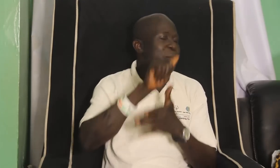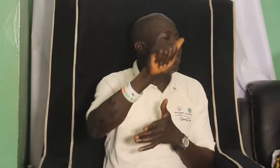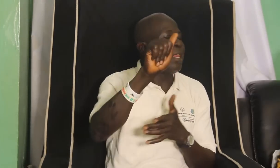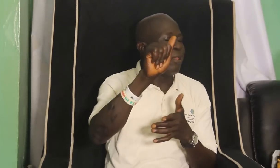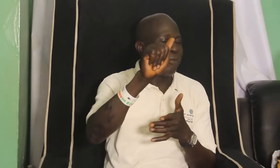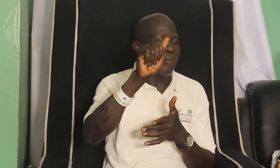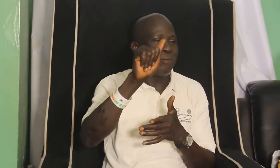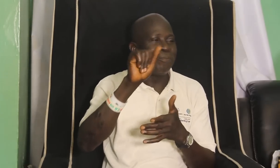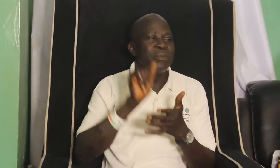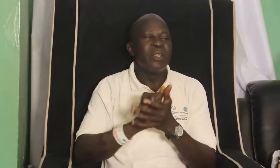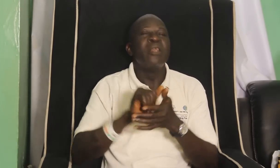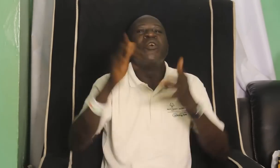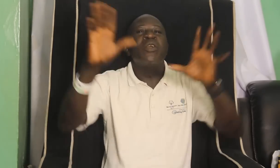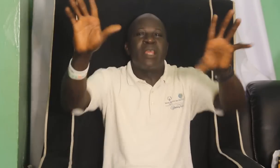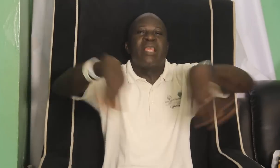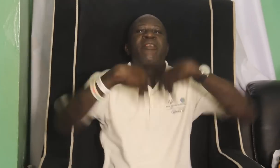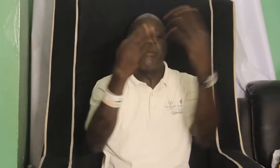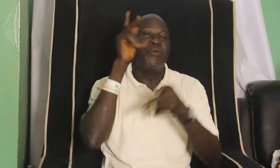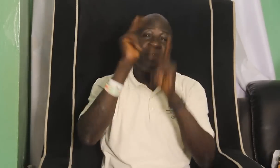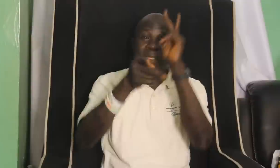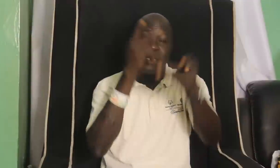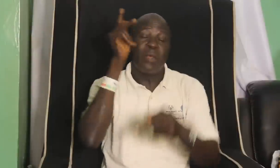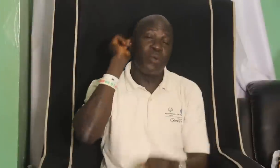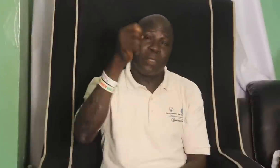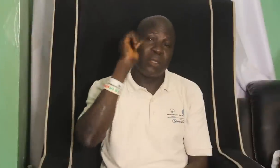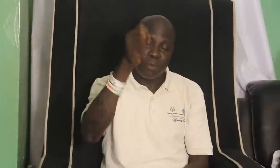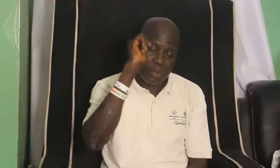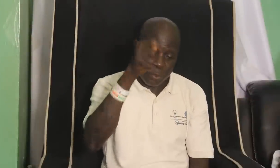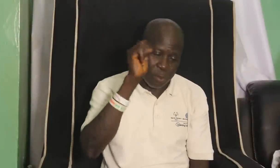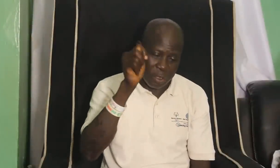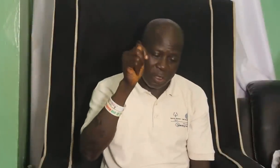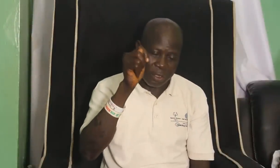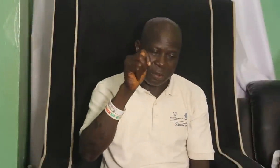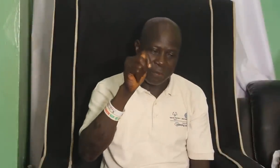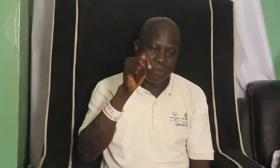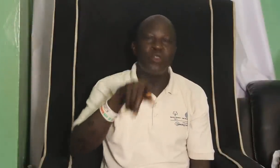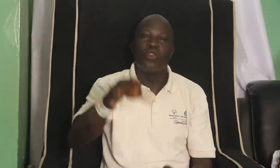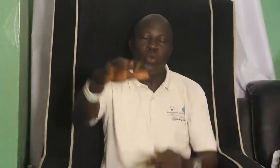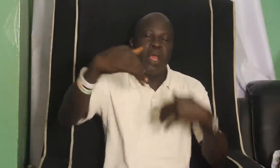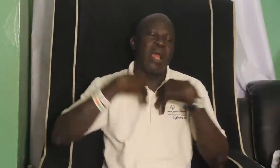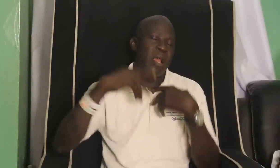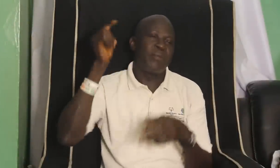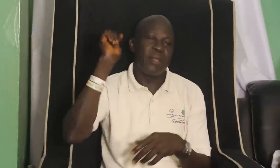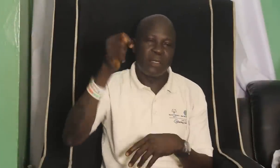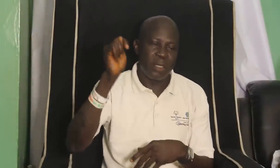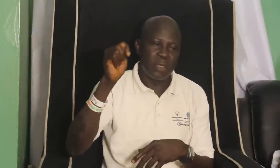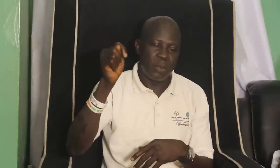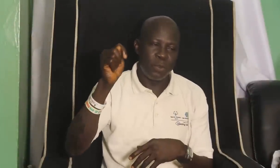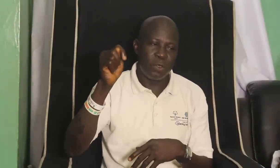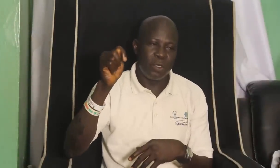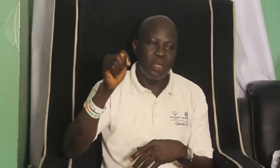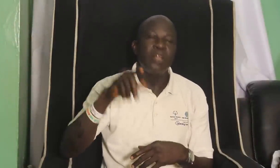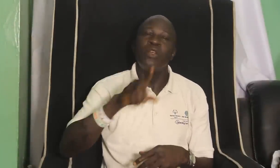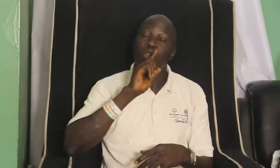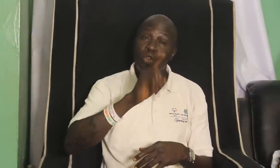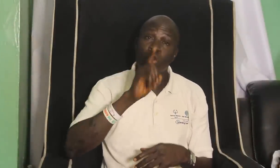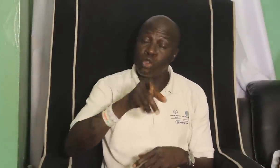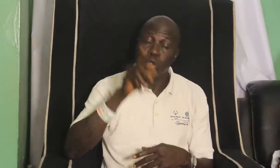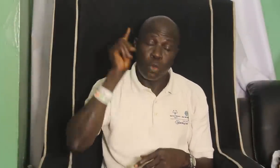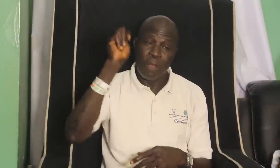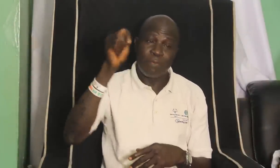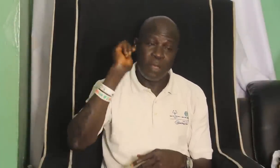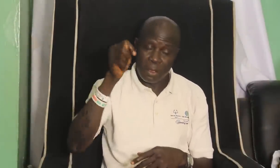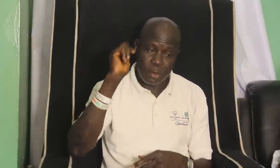people that believe e fi e ri pe amen give them testimony wa le yi o amen daju daju wa ni